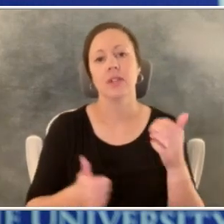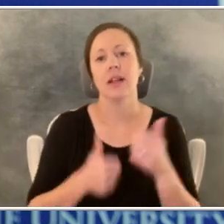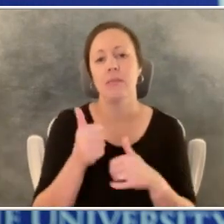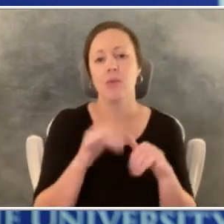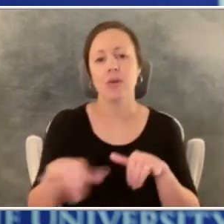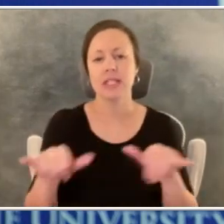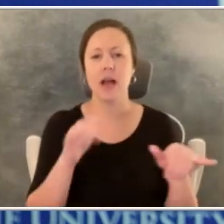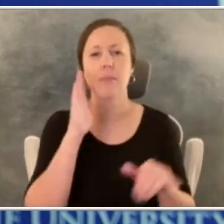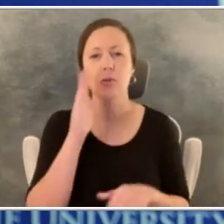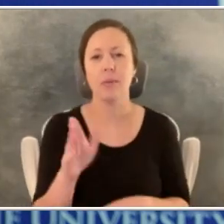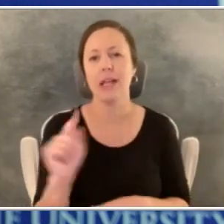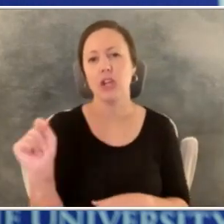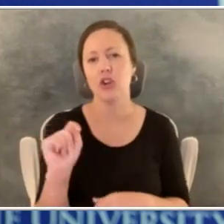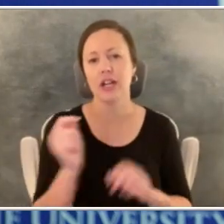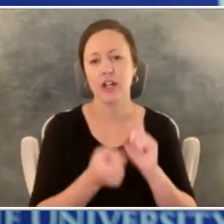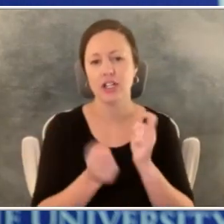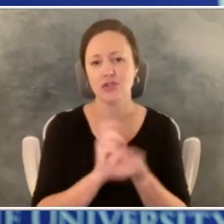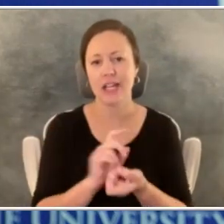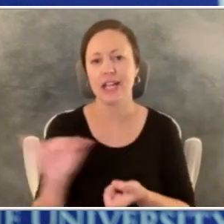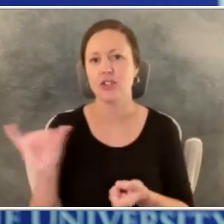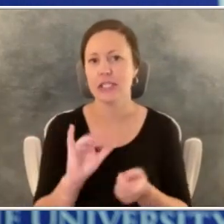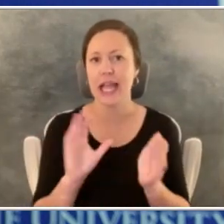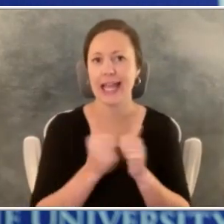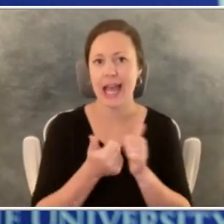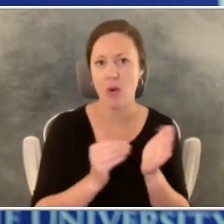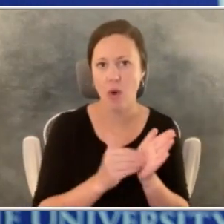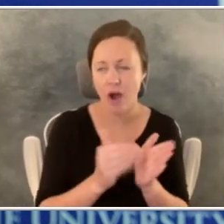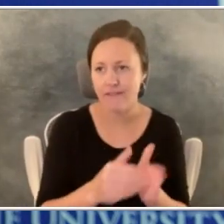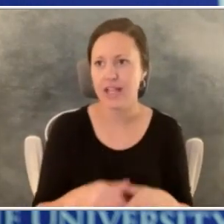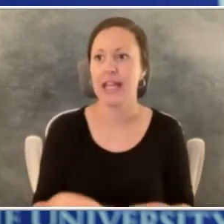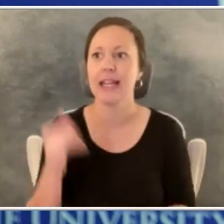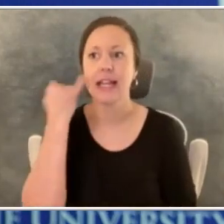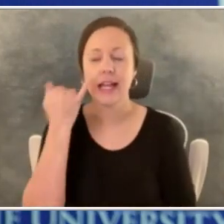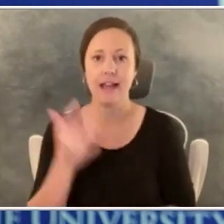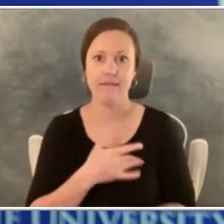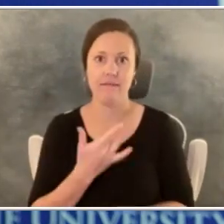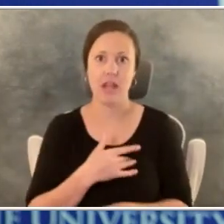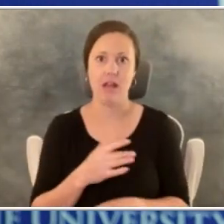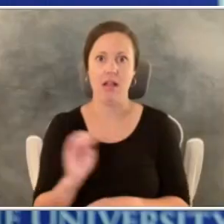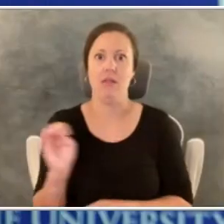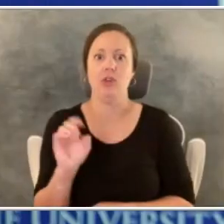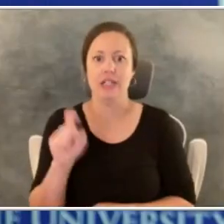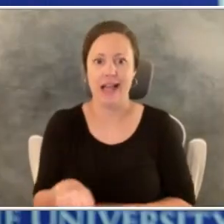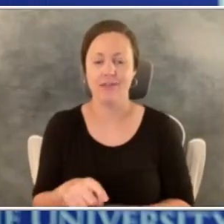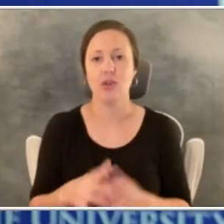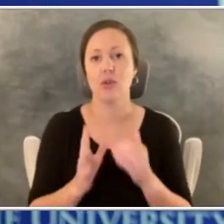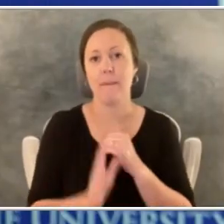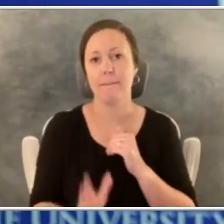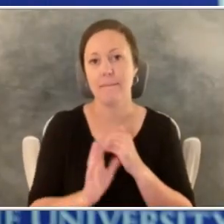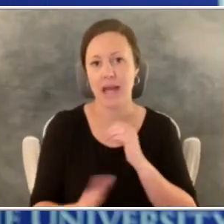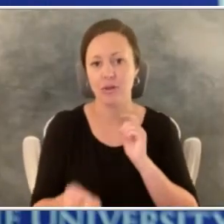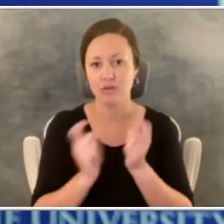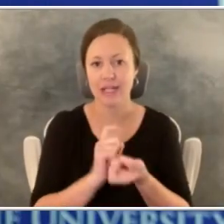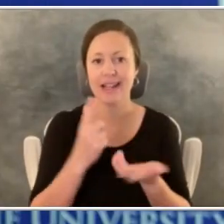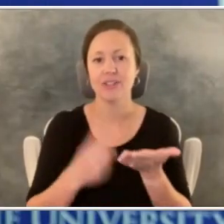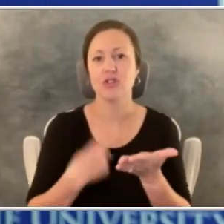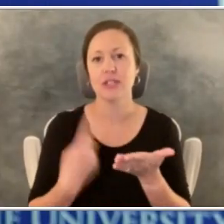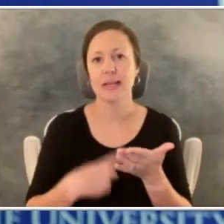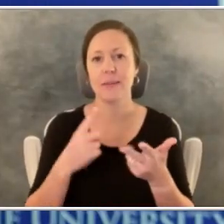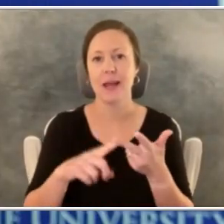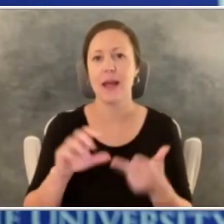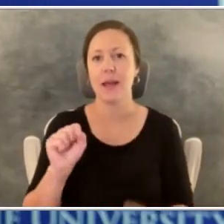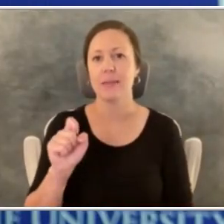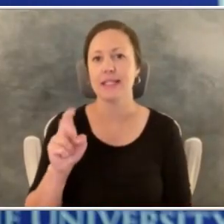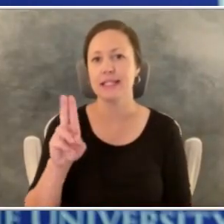urinary changes such as frequency and urgency, bowel changes, and sometimes sexual side